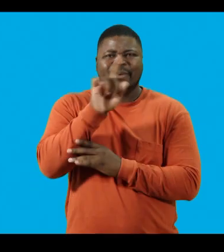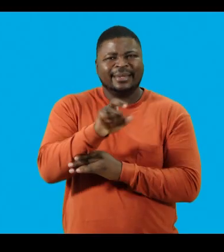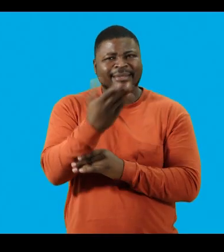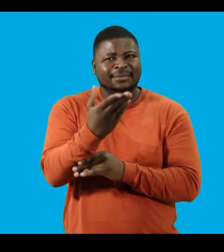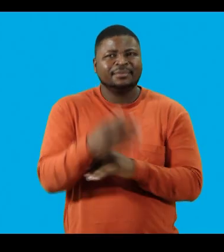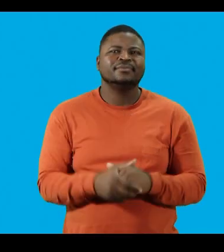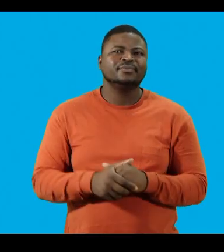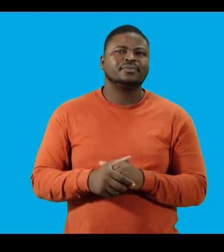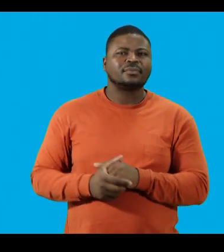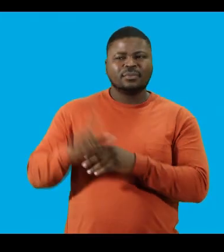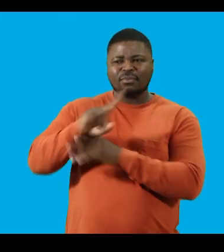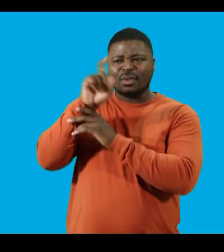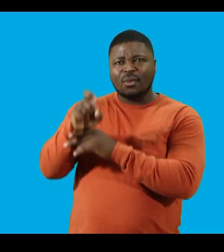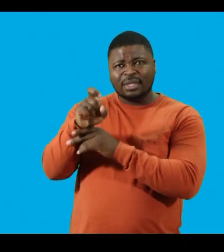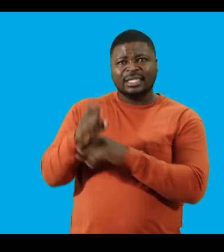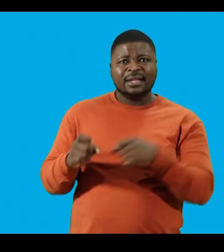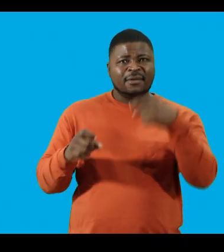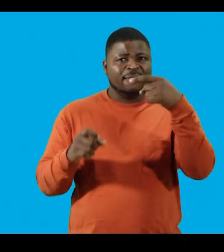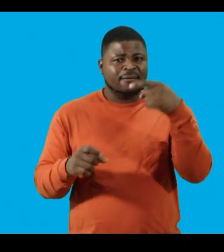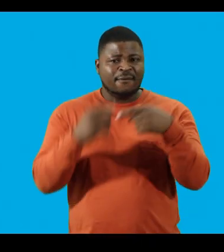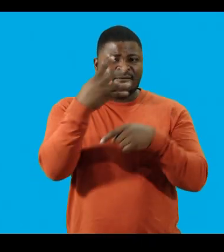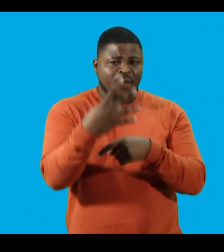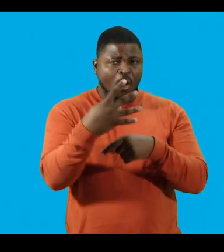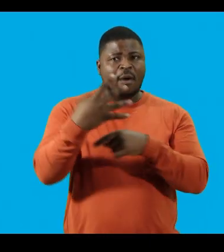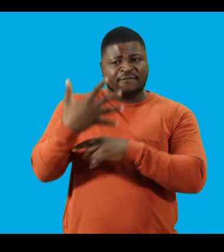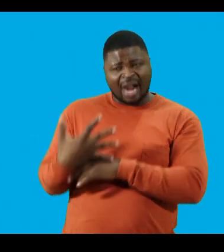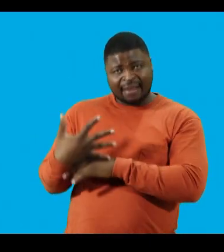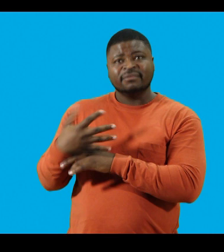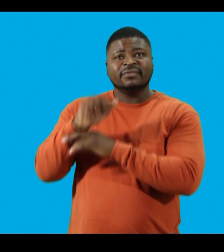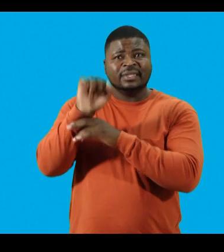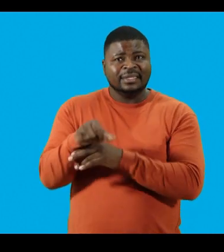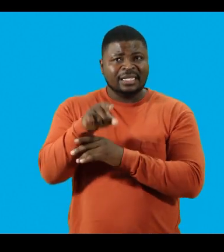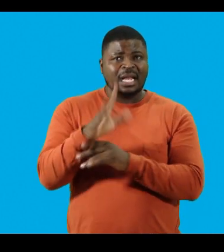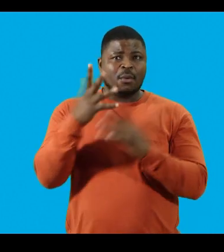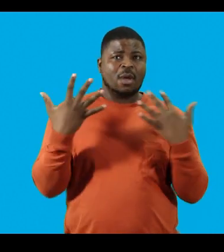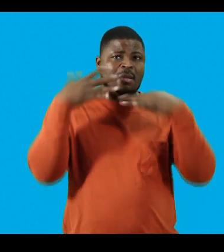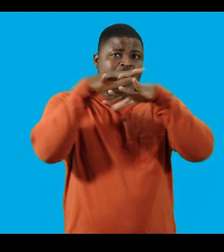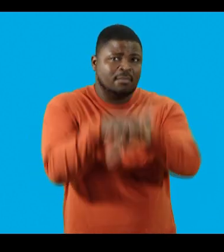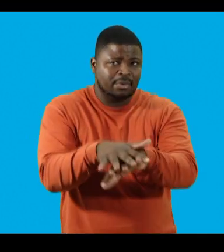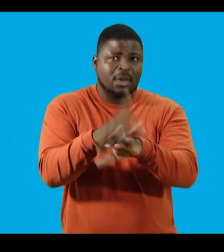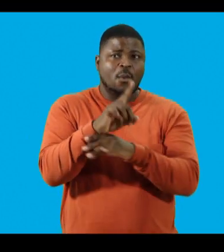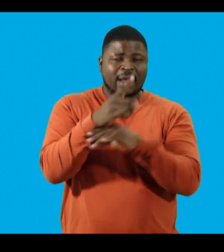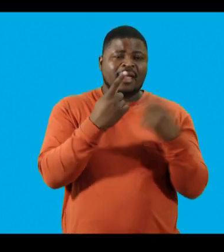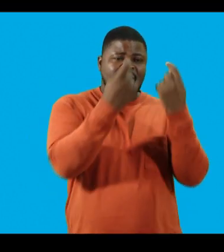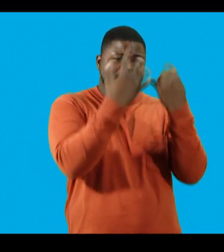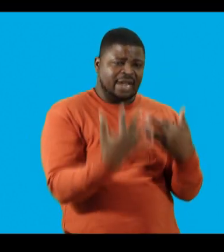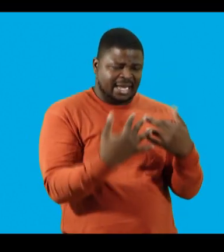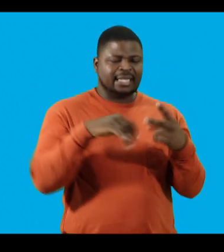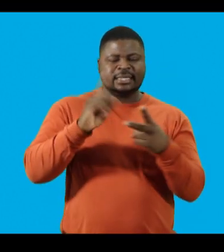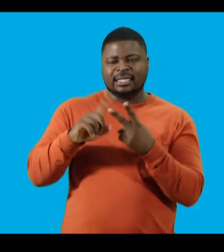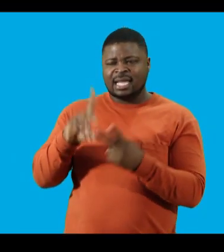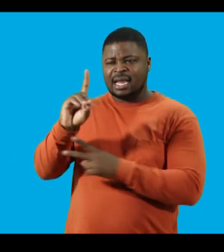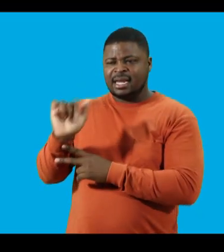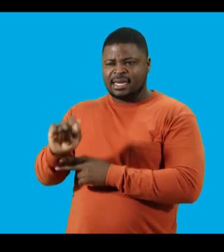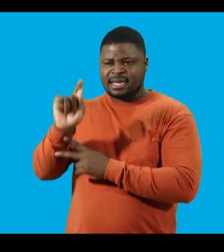1? The question 4 and 5 continued will be integrated context for finance